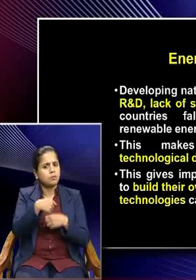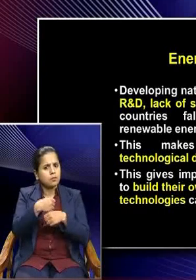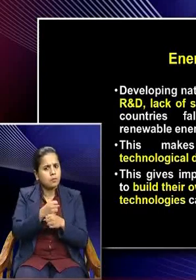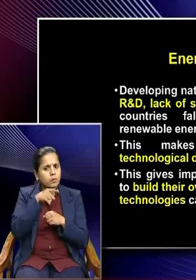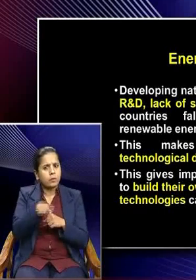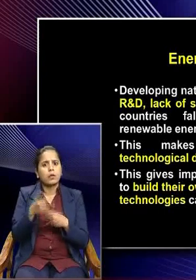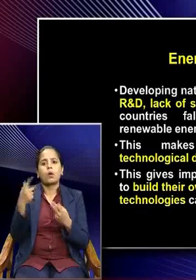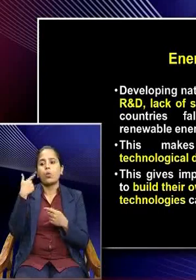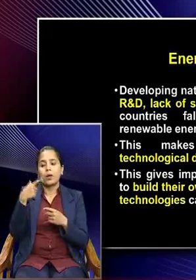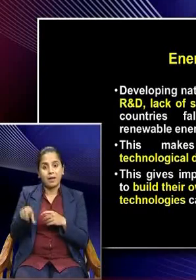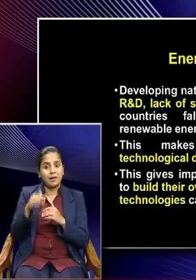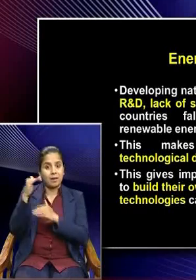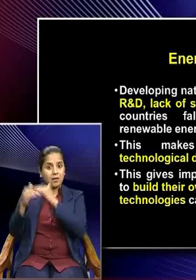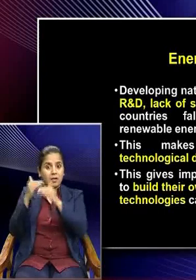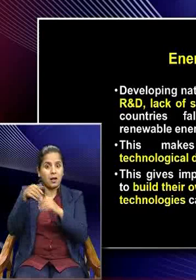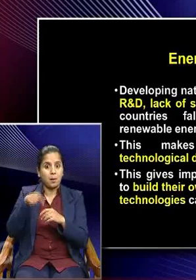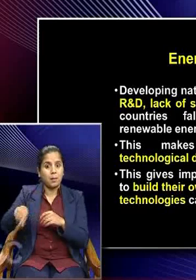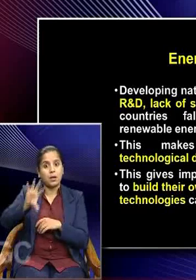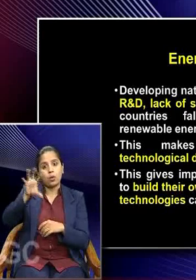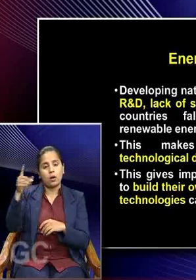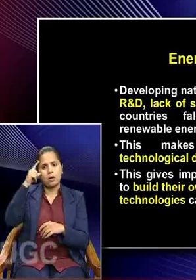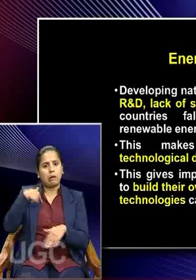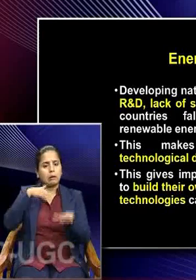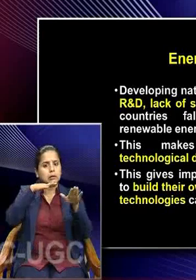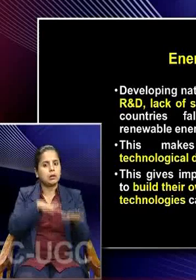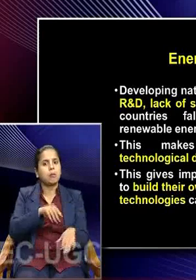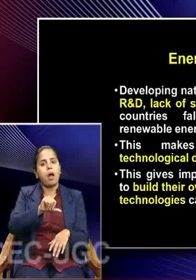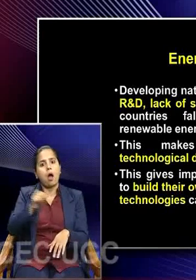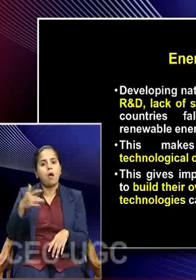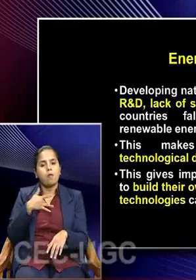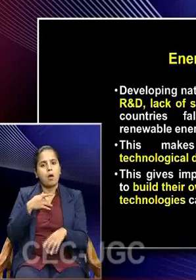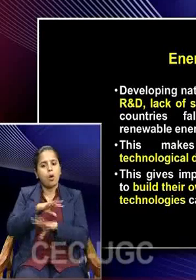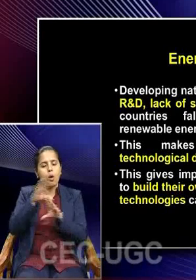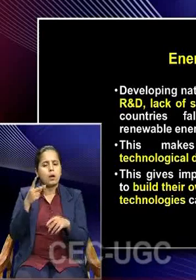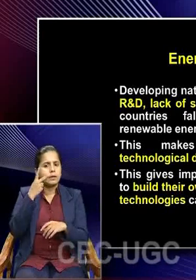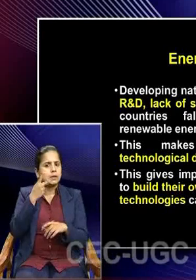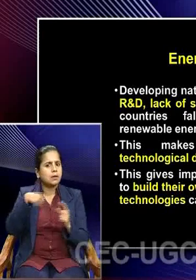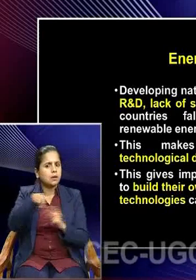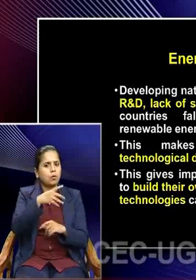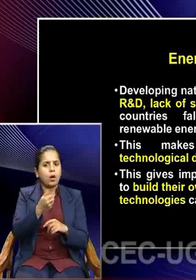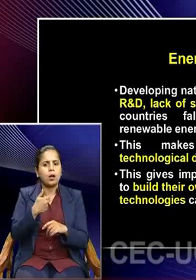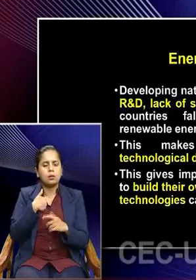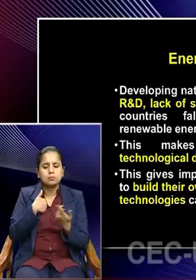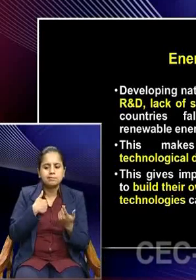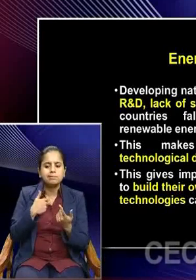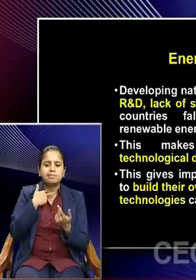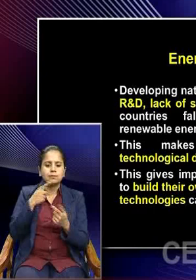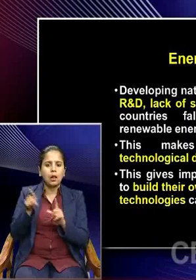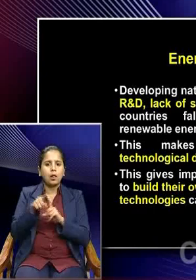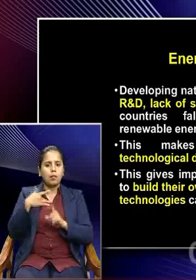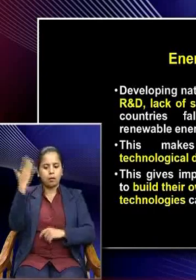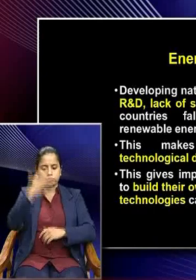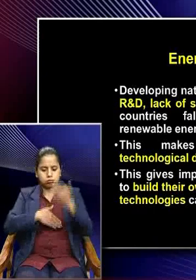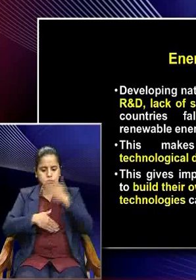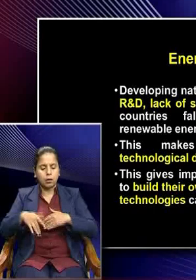developing countries technologically dependent altogether. This gives impetus for developing nations to